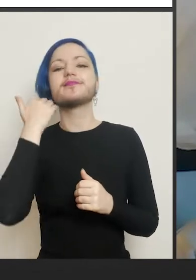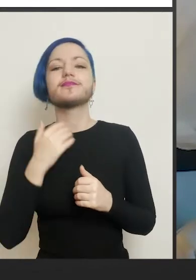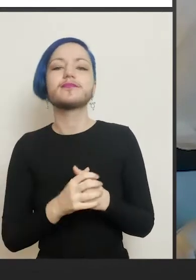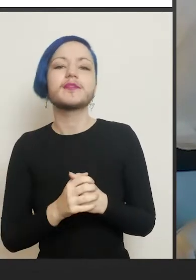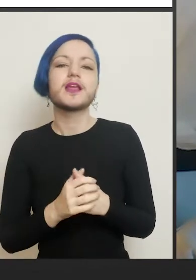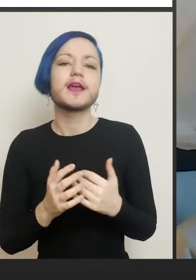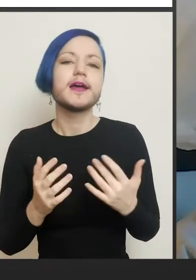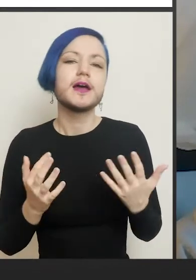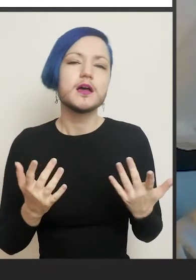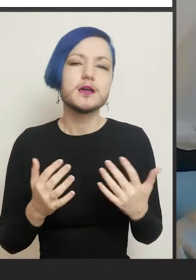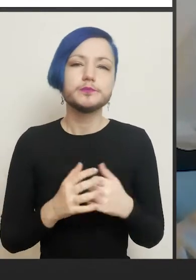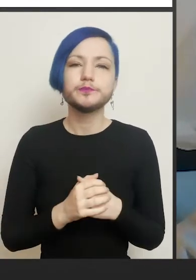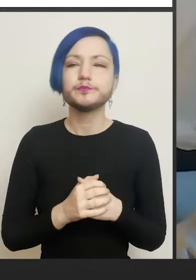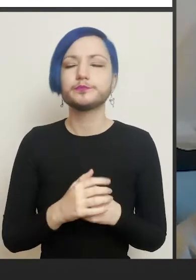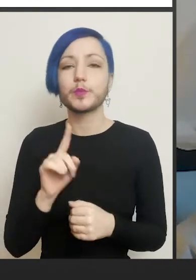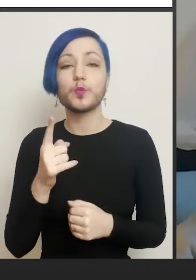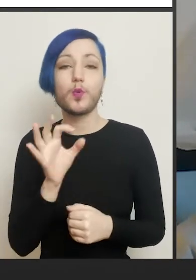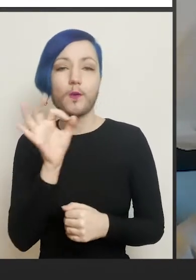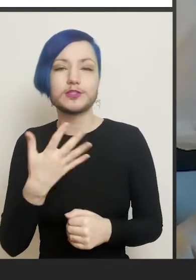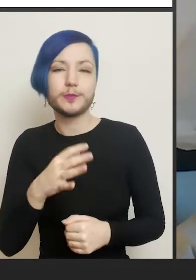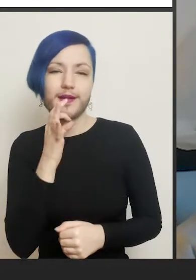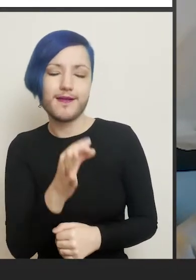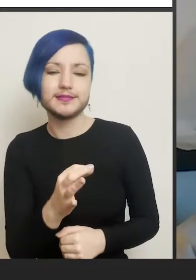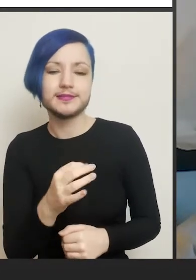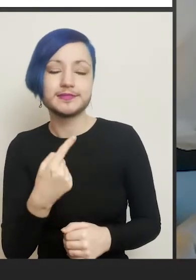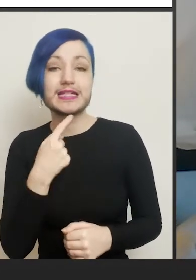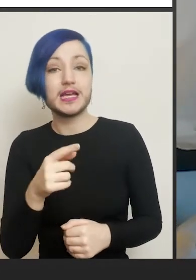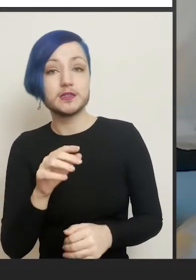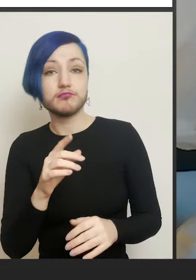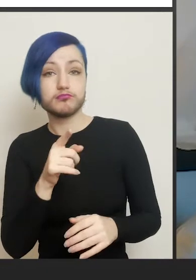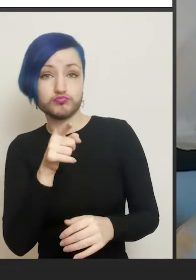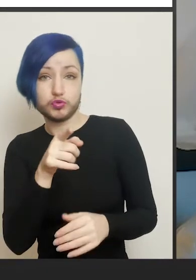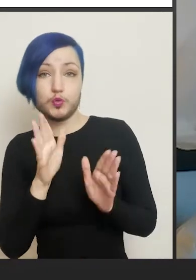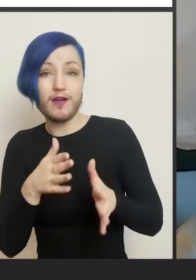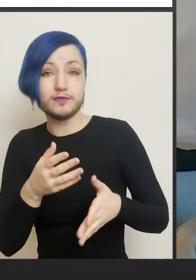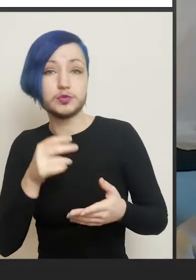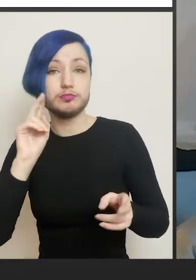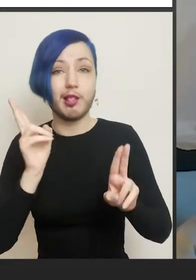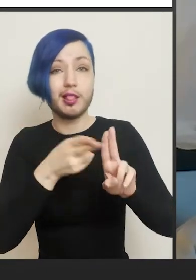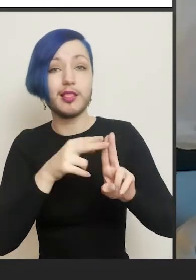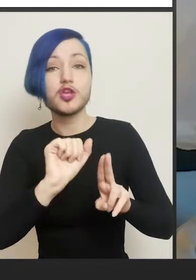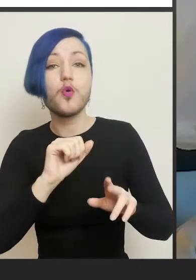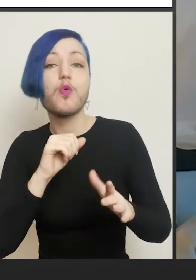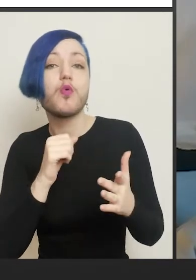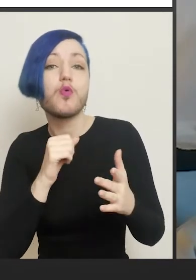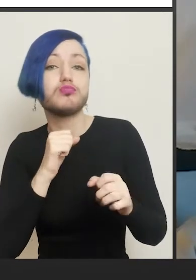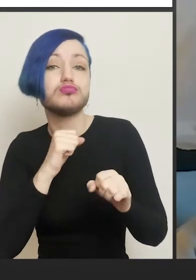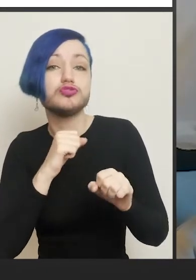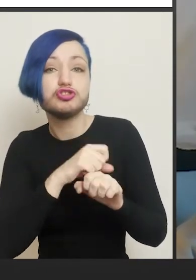stuff. And one of the questions I posed to you was that if you had to label your gender